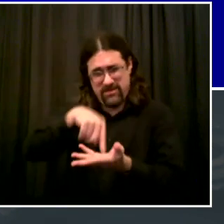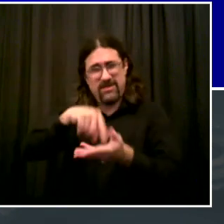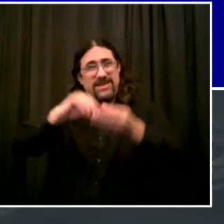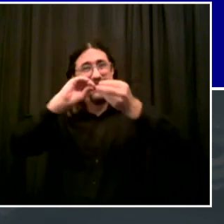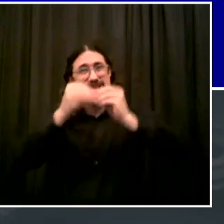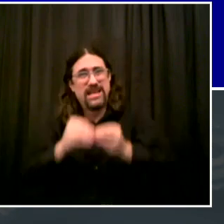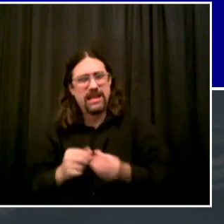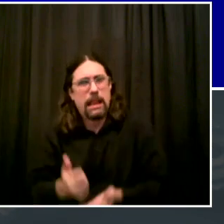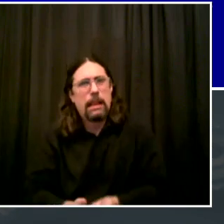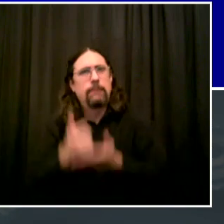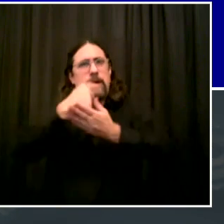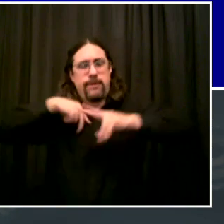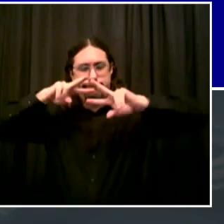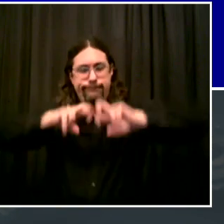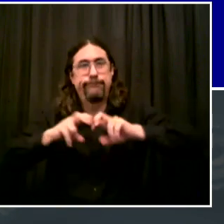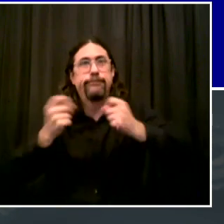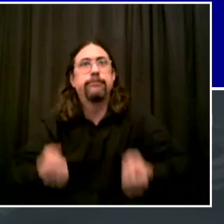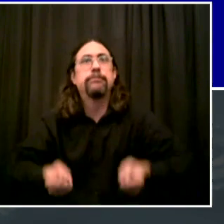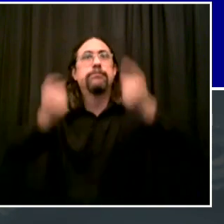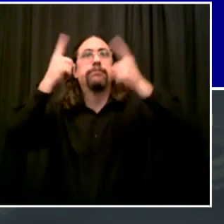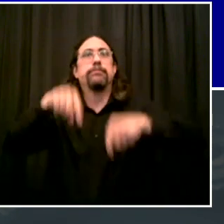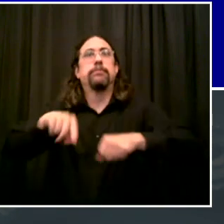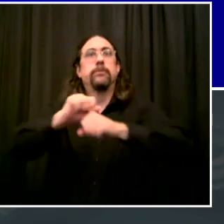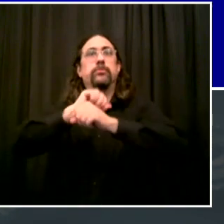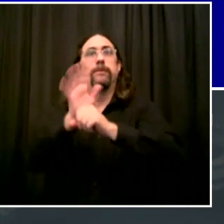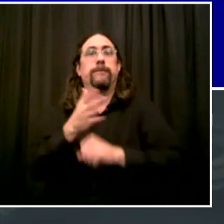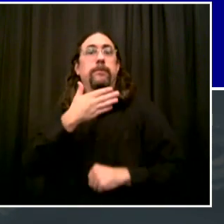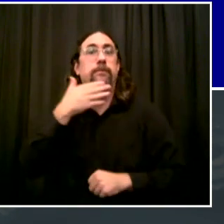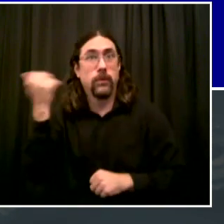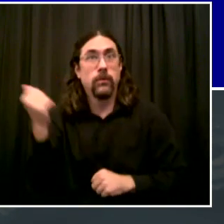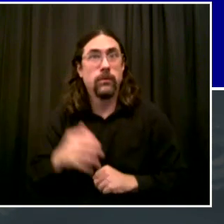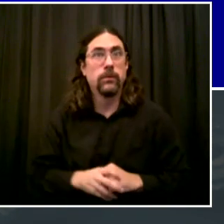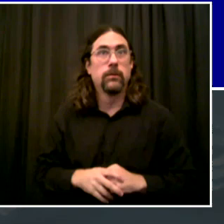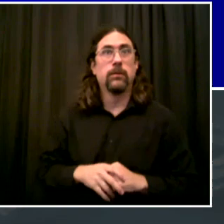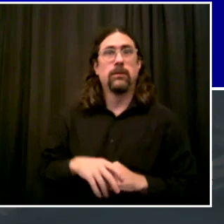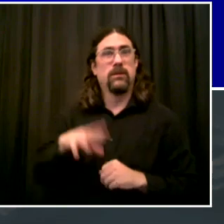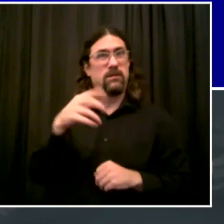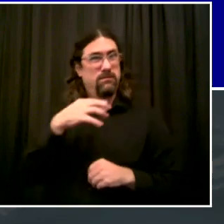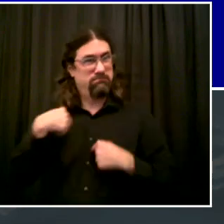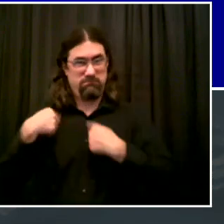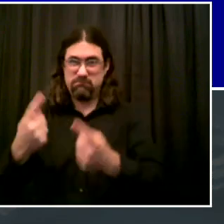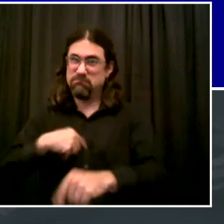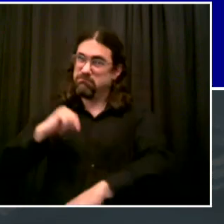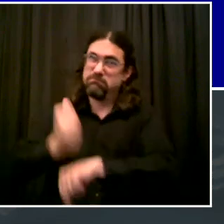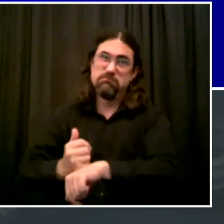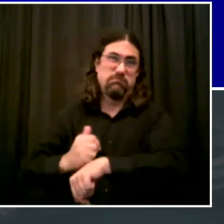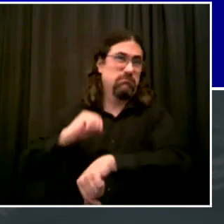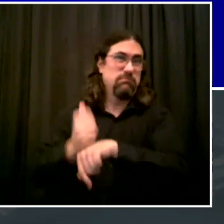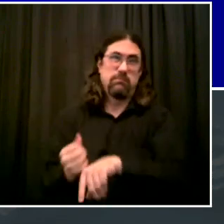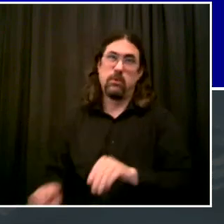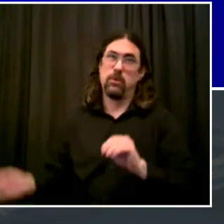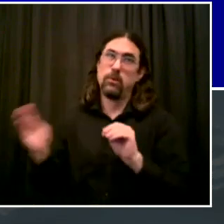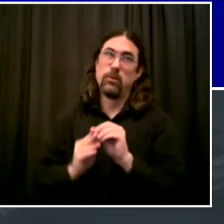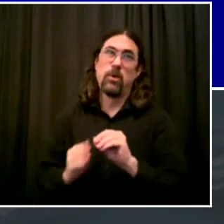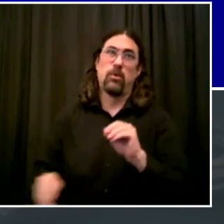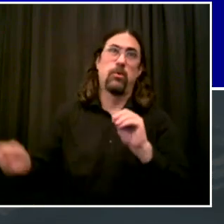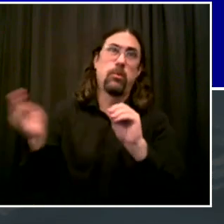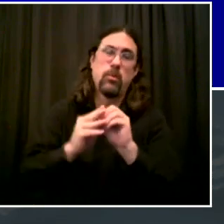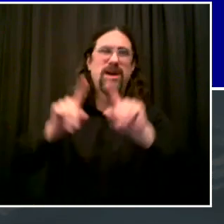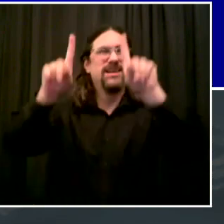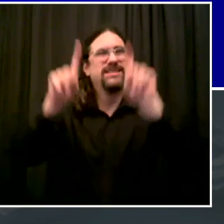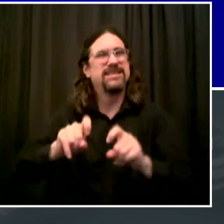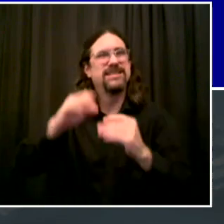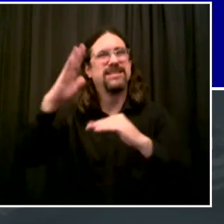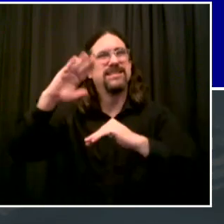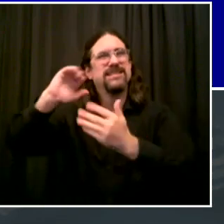testing van in Manhattan. We now have over 200 sites where New Yorkers can get tested, and we're going to keep adding to that. Now,